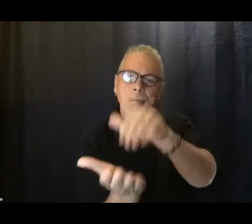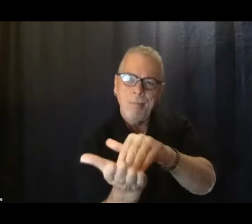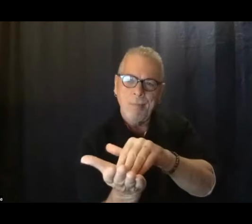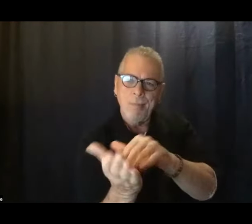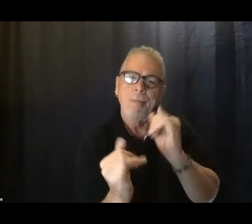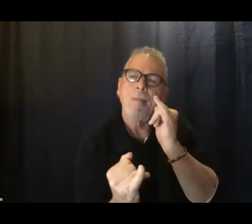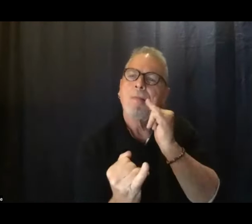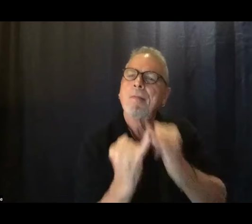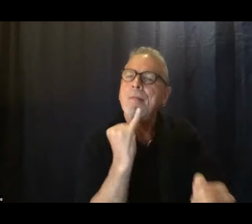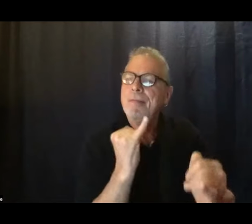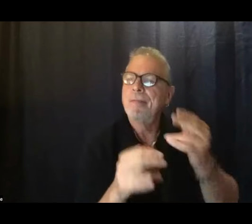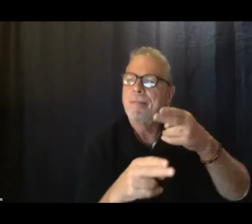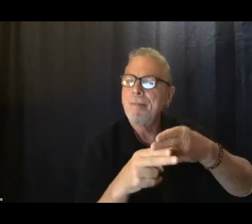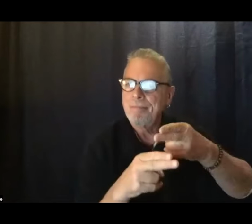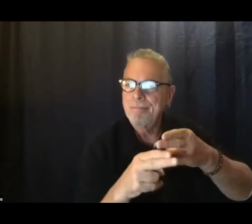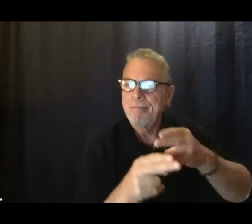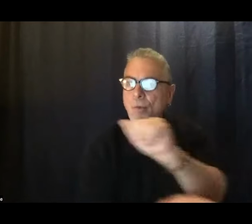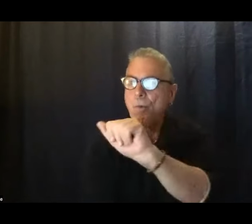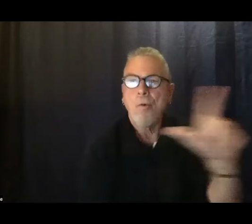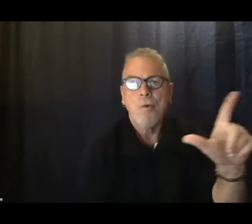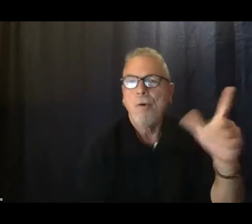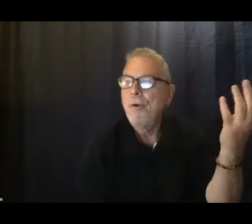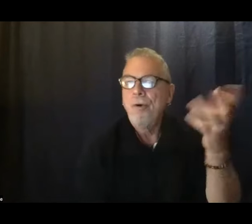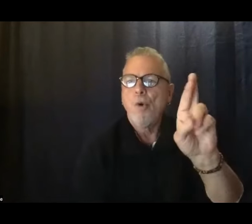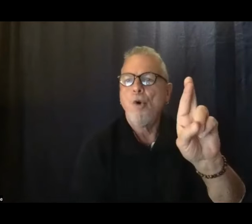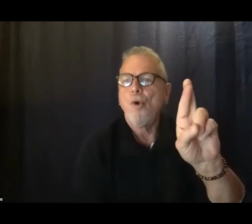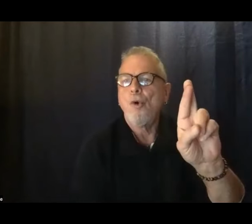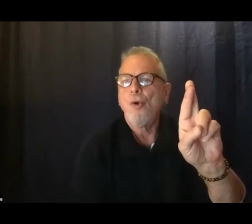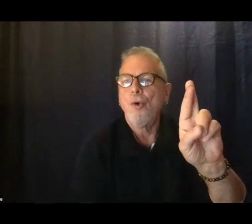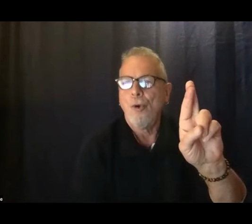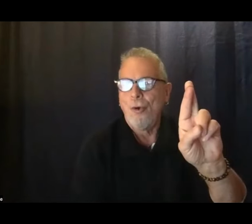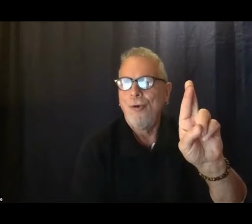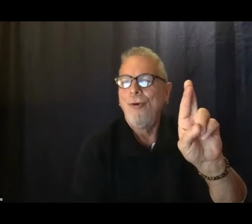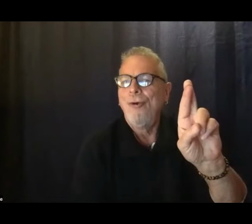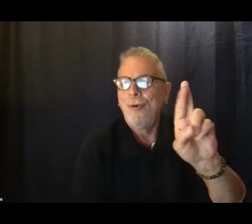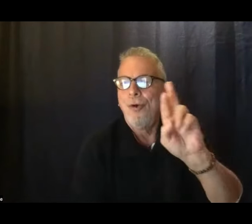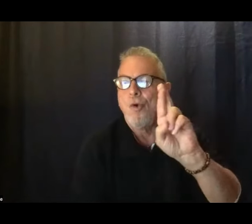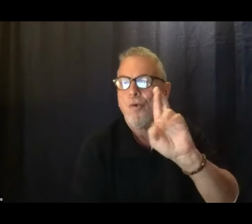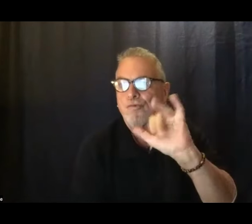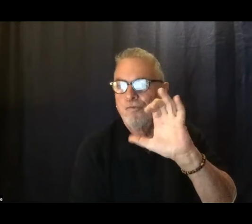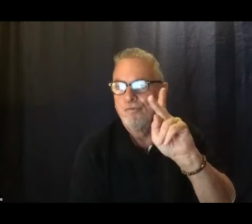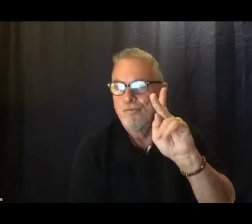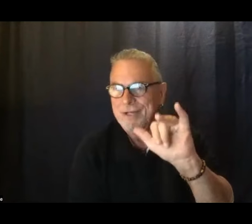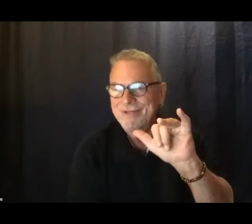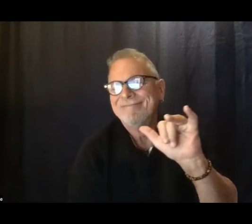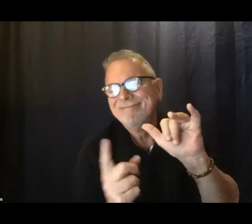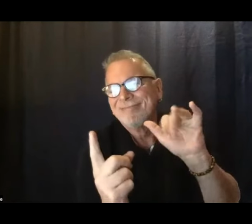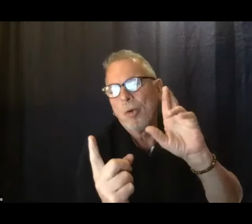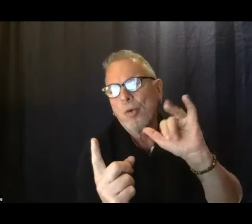that. Now, my first, middle, and last name all begin with the letter R.